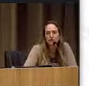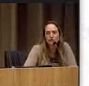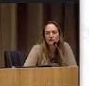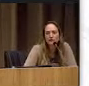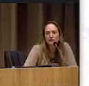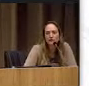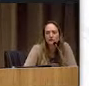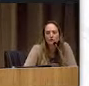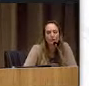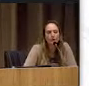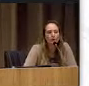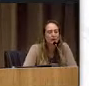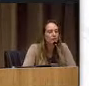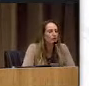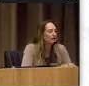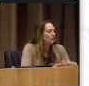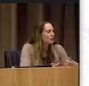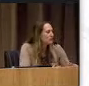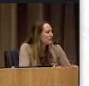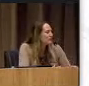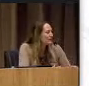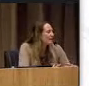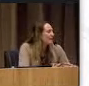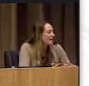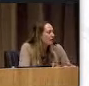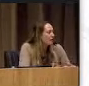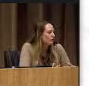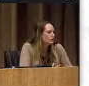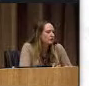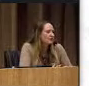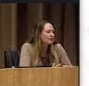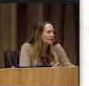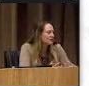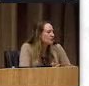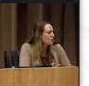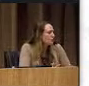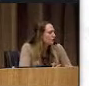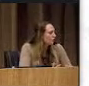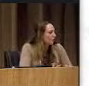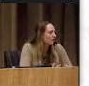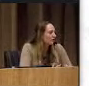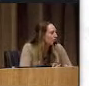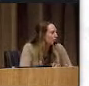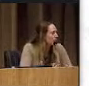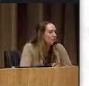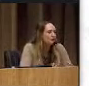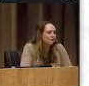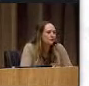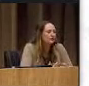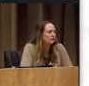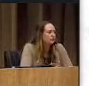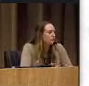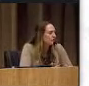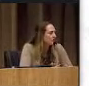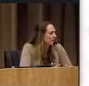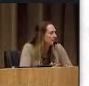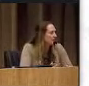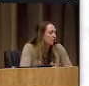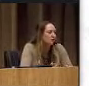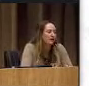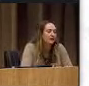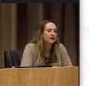together with the rehab hospital. They had soon started it, and is the one which strengthened us a lot in the